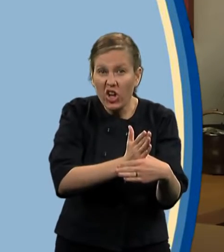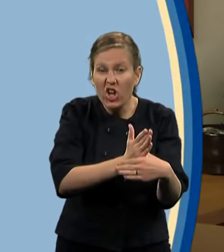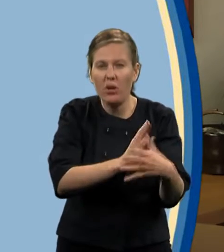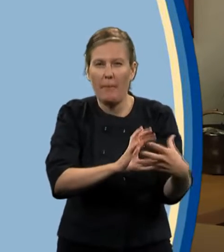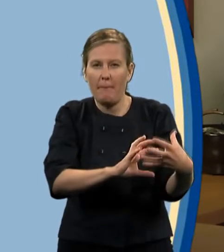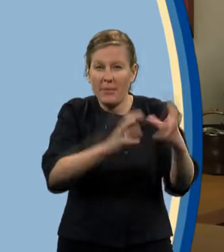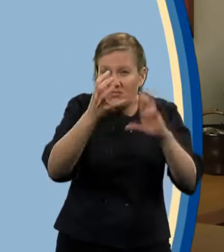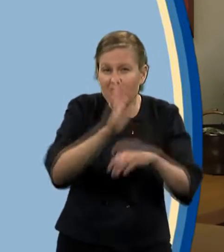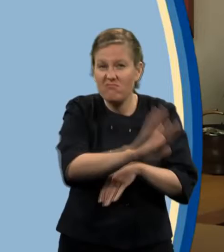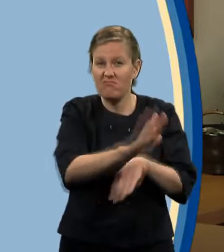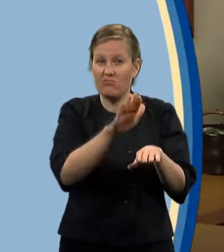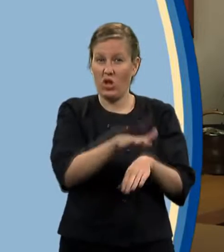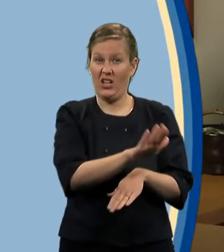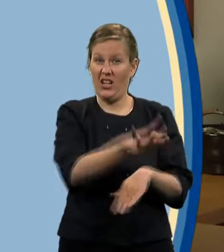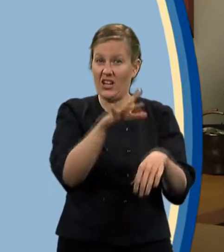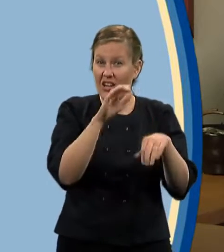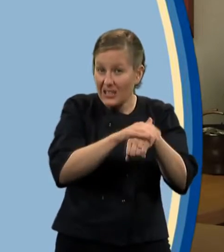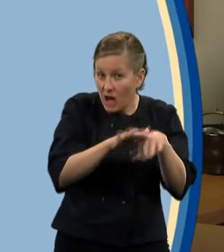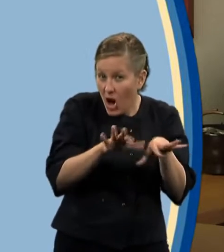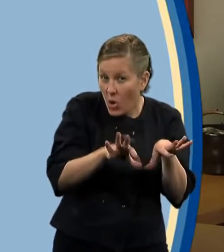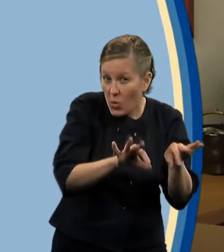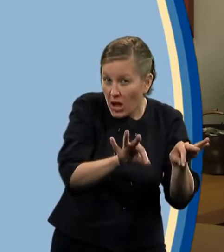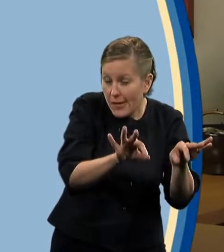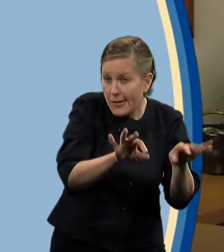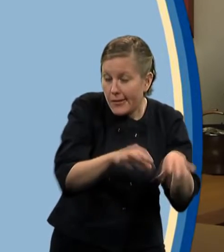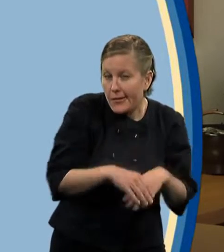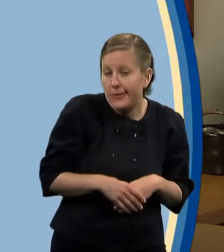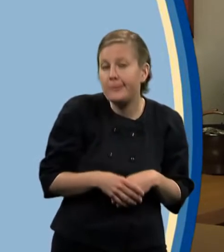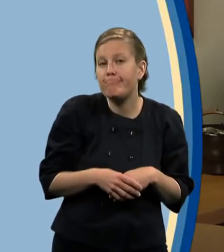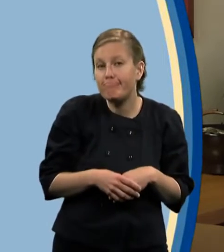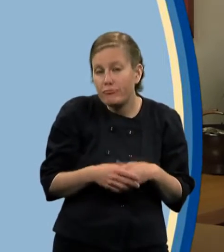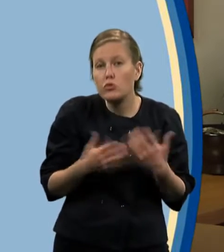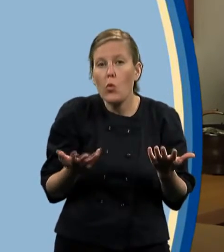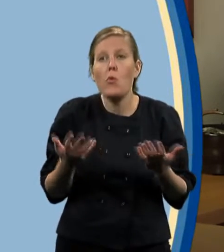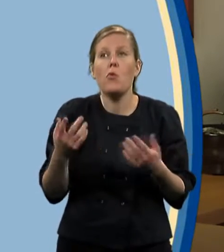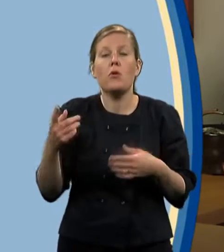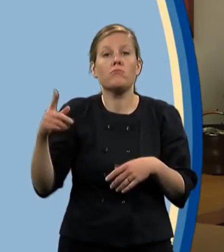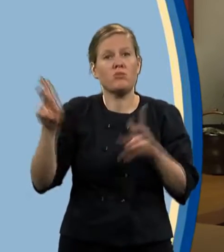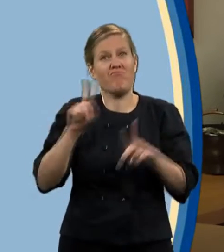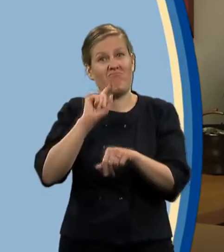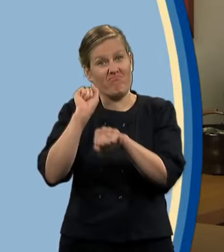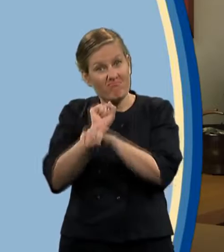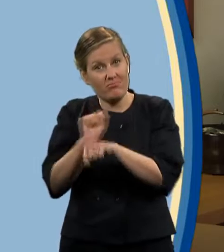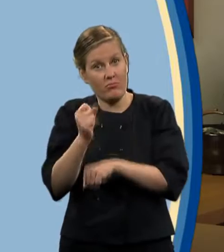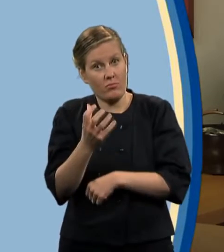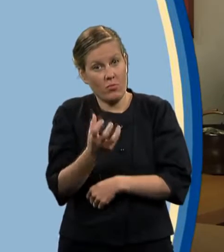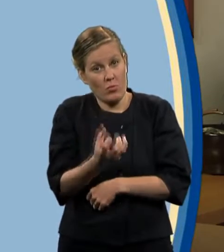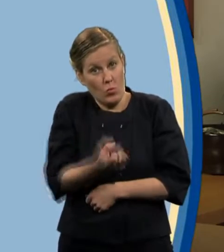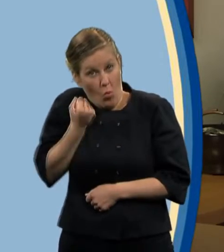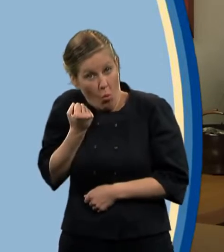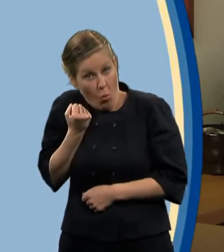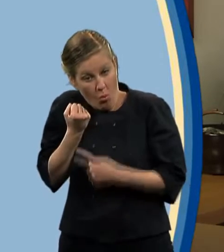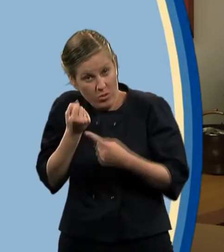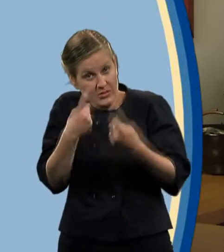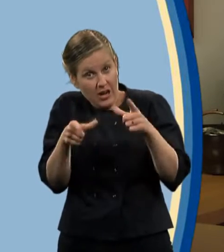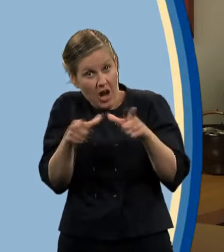sign language, that it will interrupt and disrupt a child's acquisition of English. And so there's been a